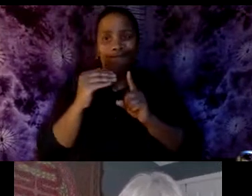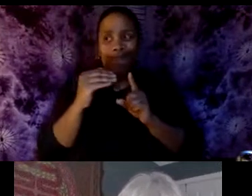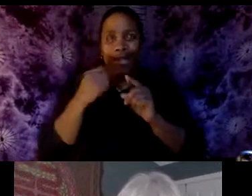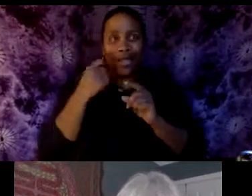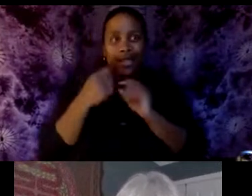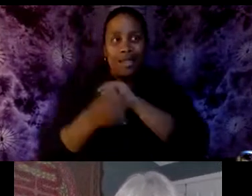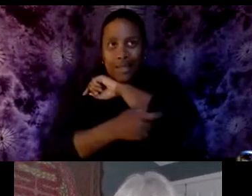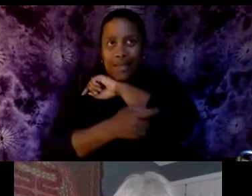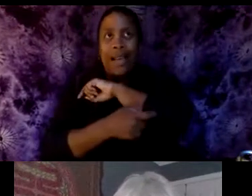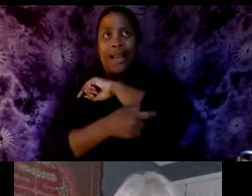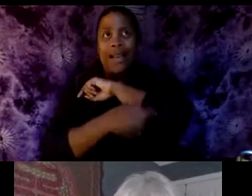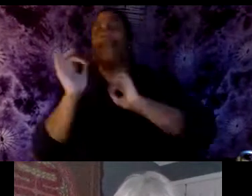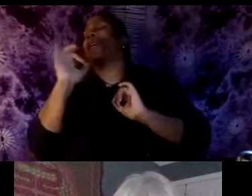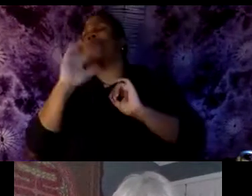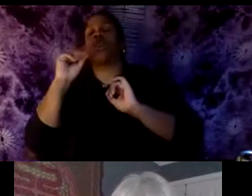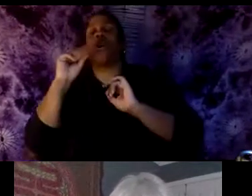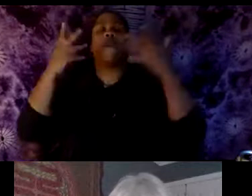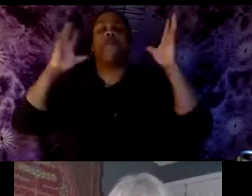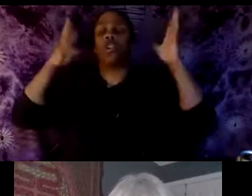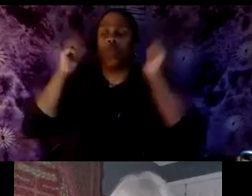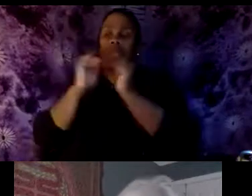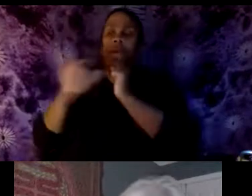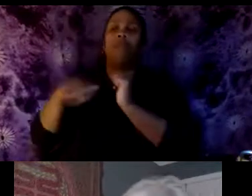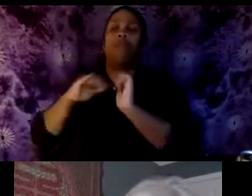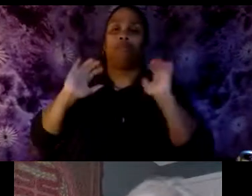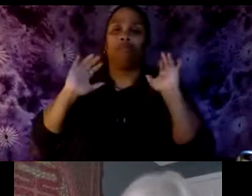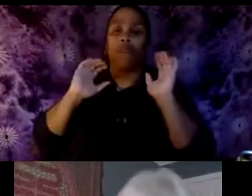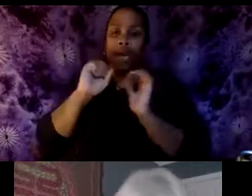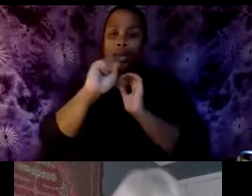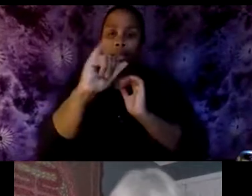this. Yeah. Sally, go ahead.